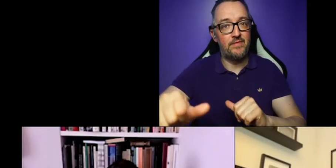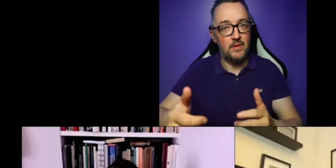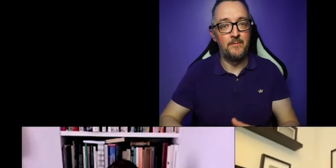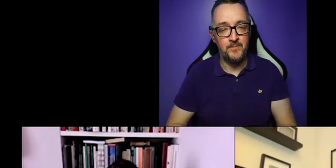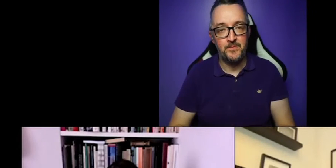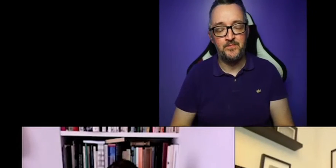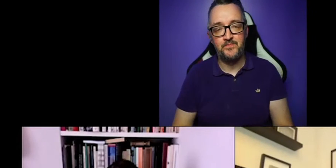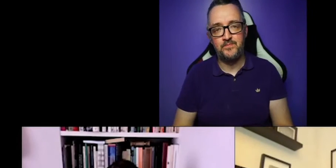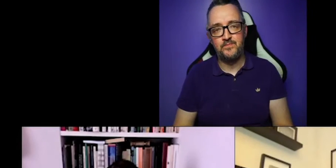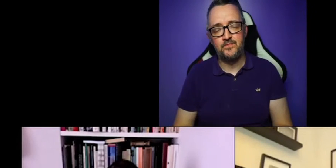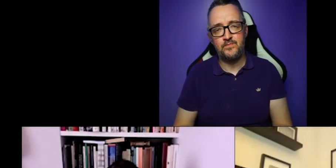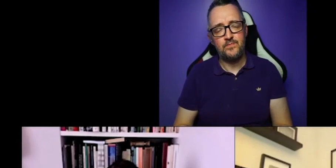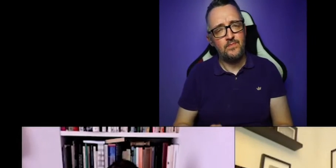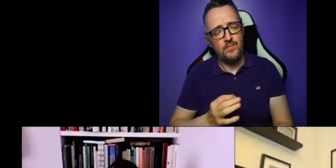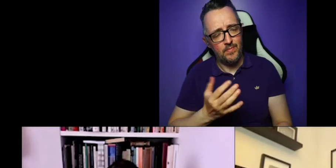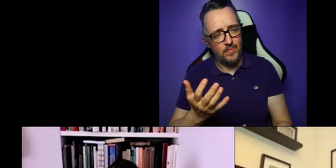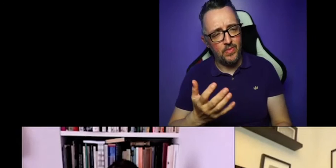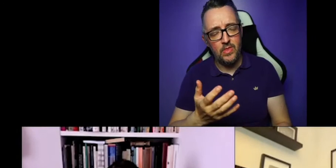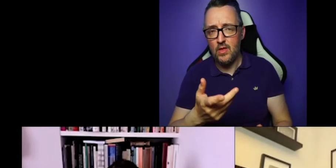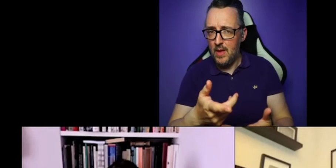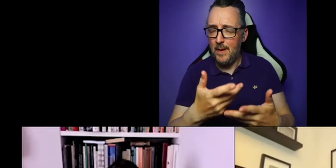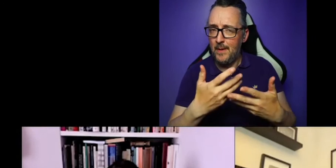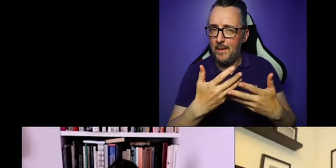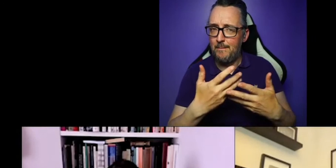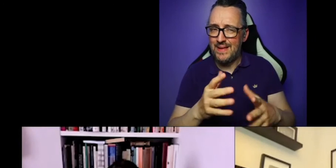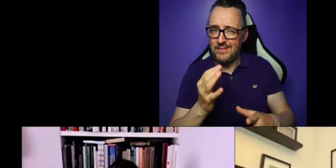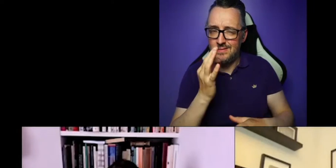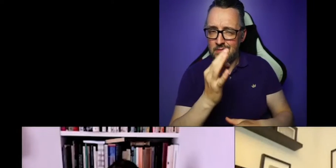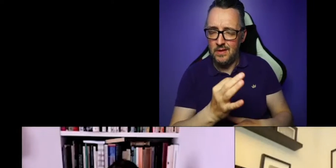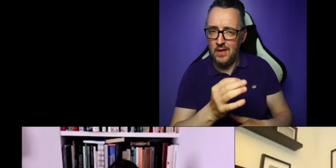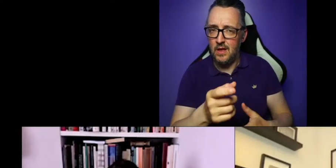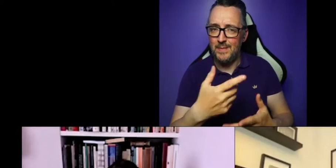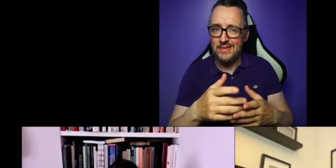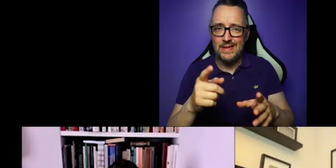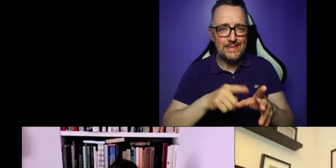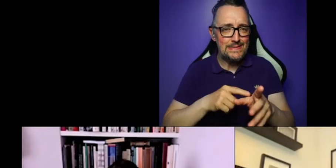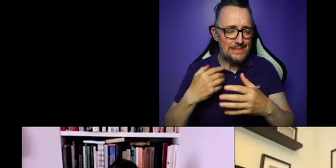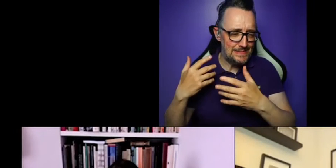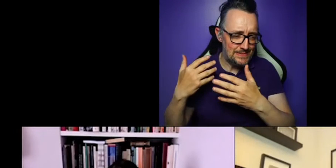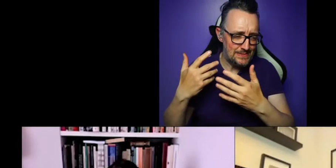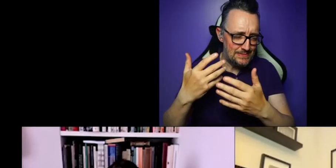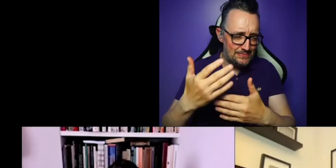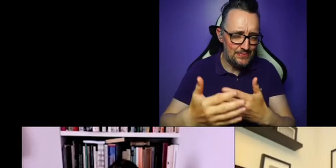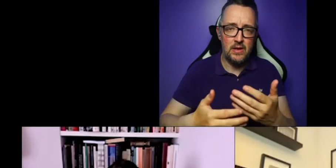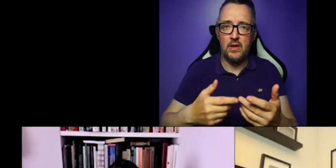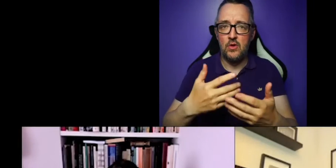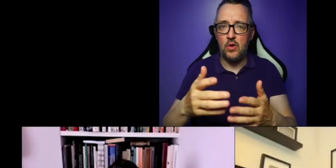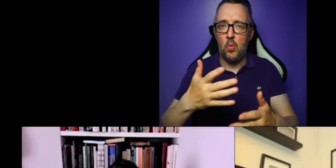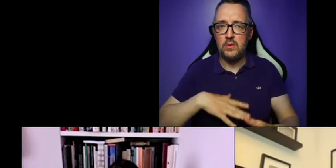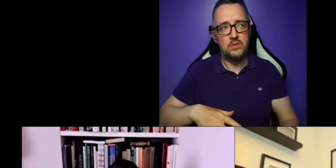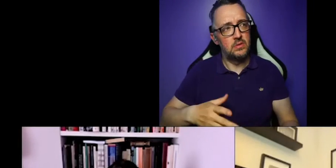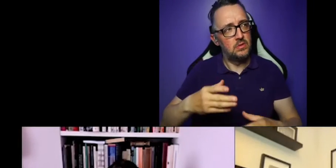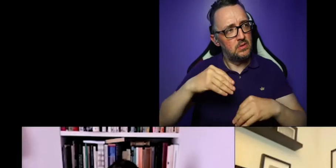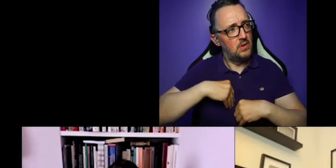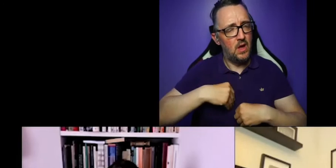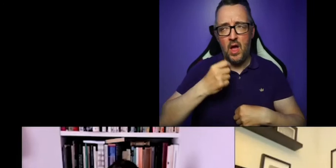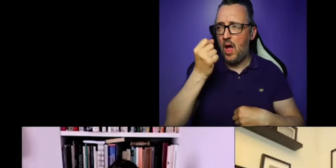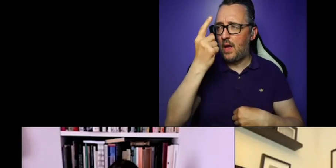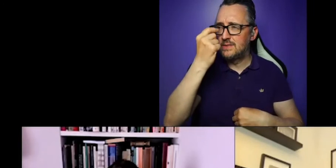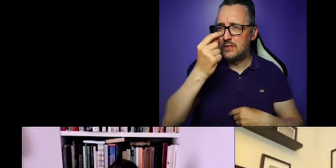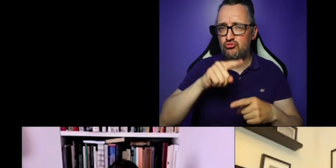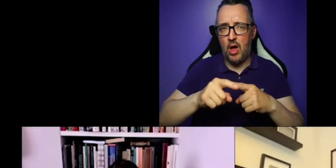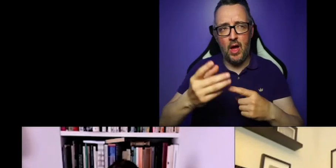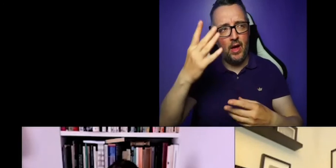definitely. And I guess you've done lots of things over the years to try and, you know, understand what's been